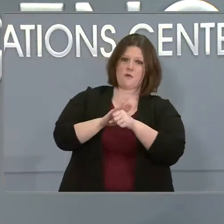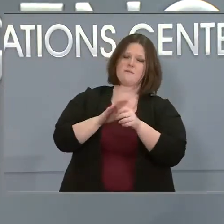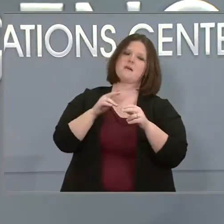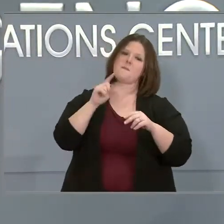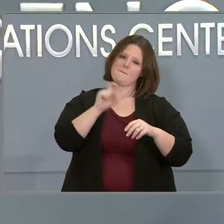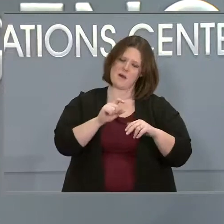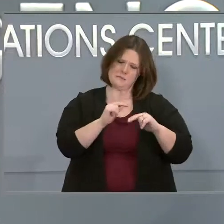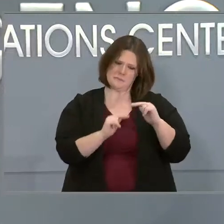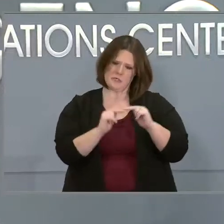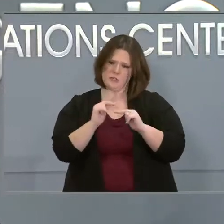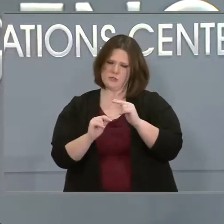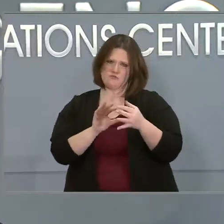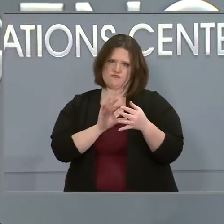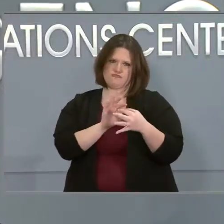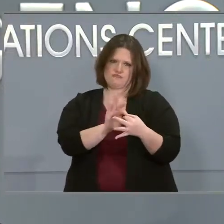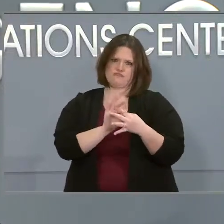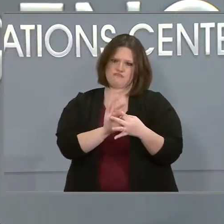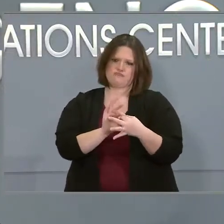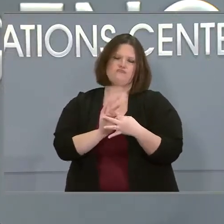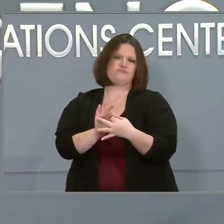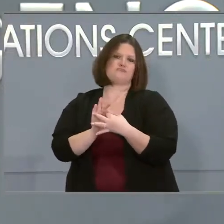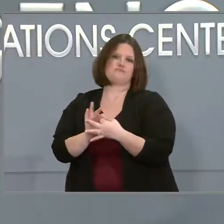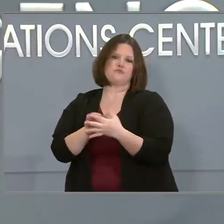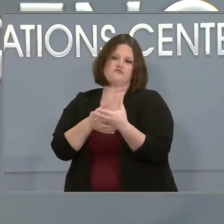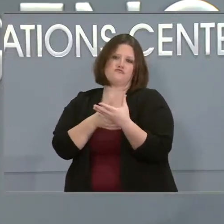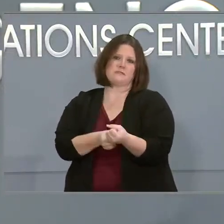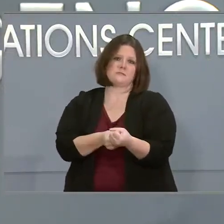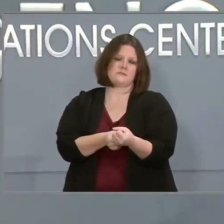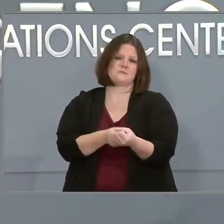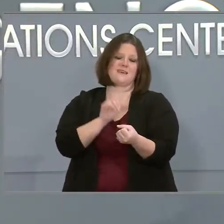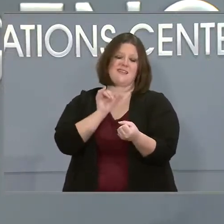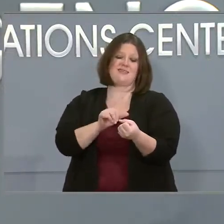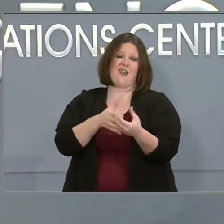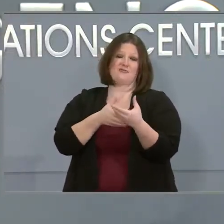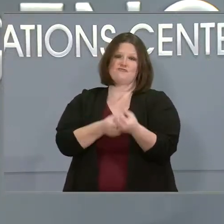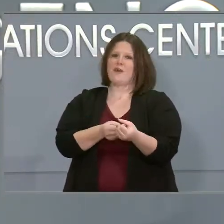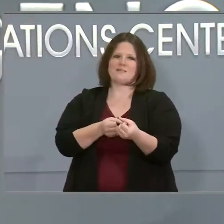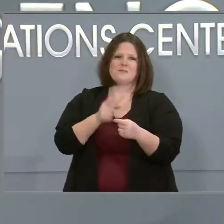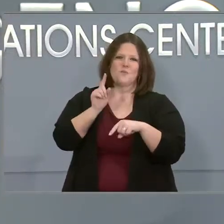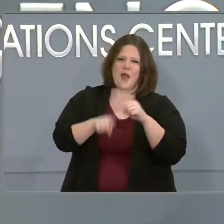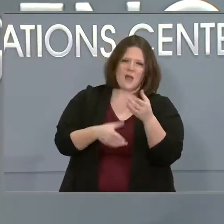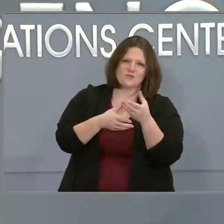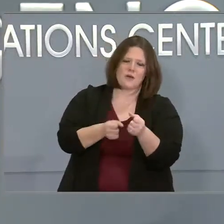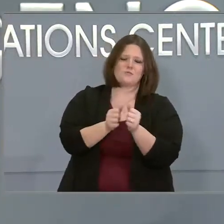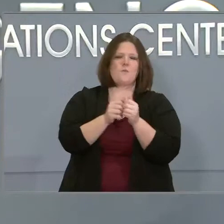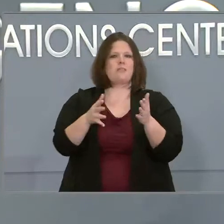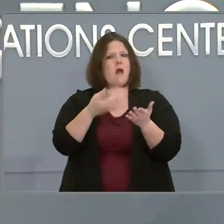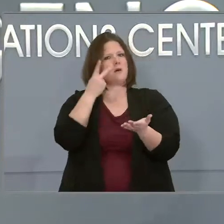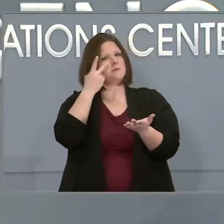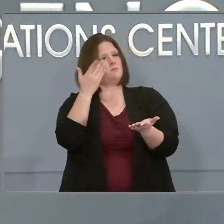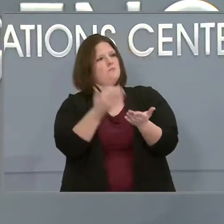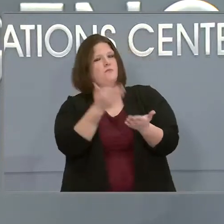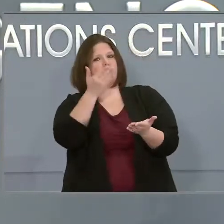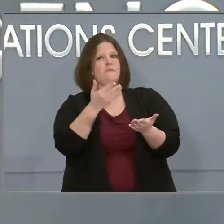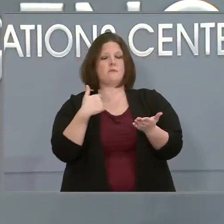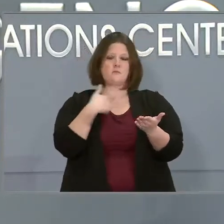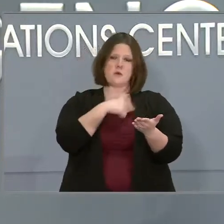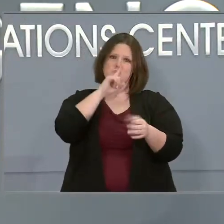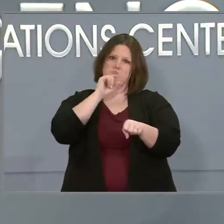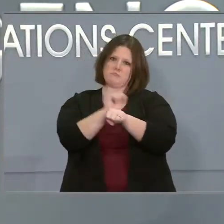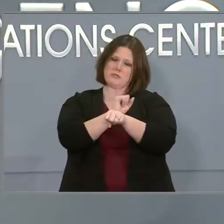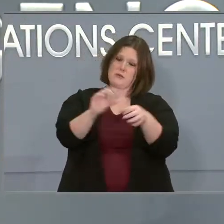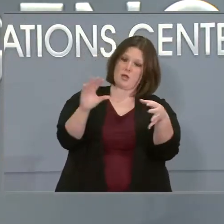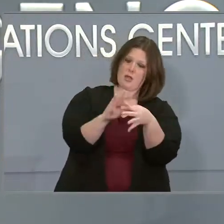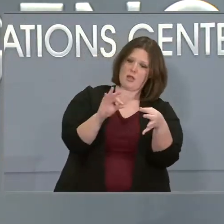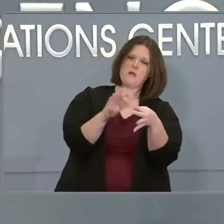trust with many communities, but that has to translate into action, and I'm glad they're seeing and feeling that action on the ground and that partnership,